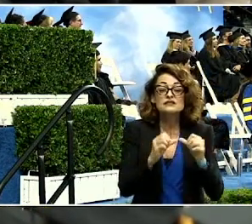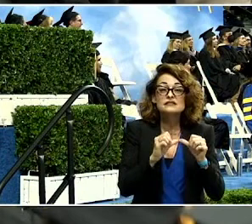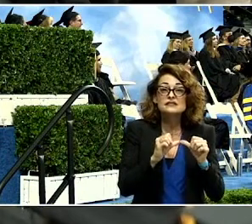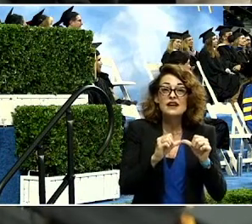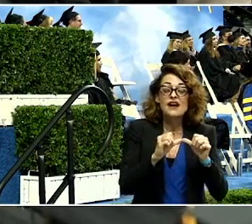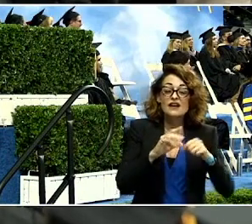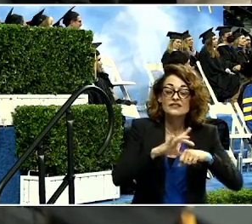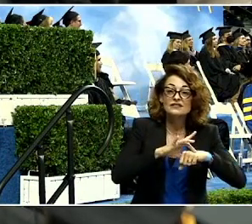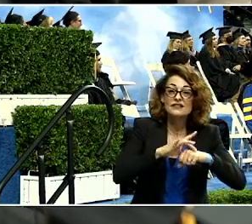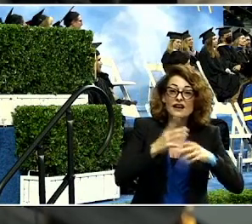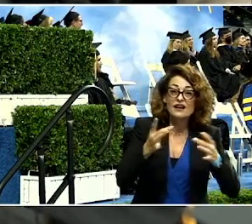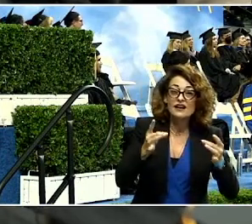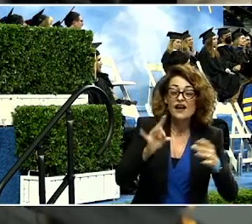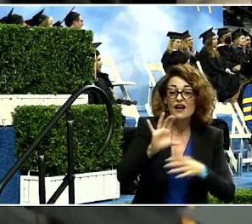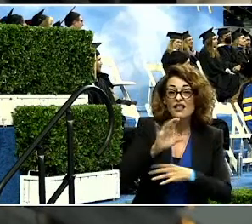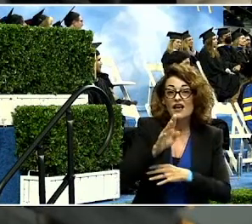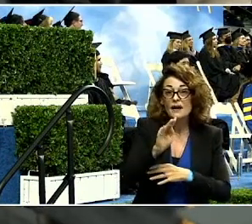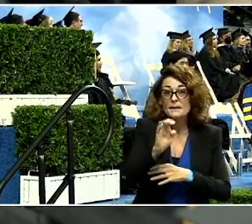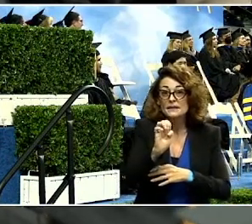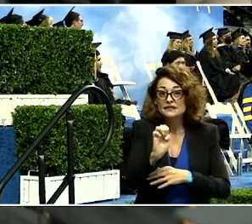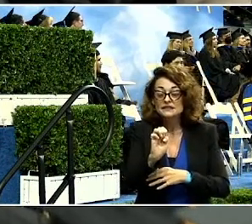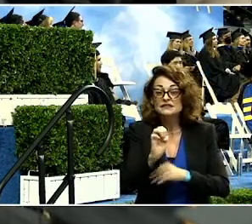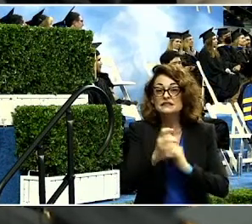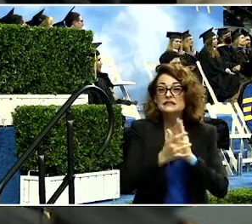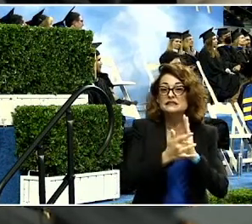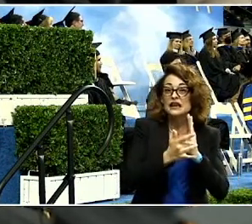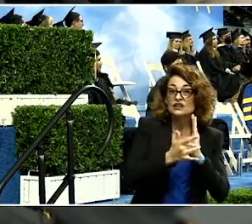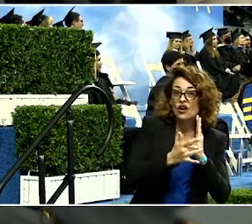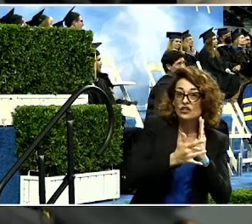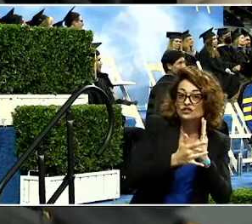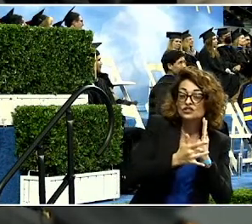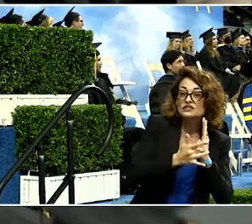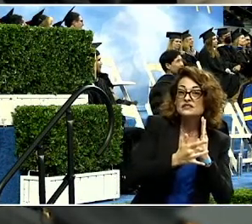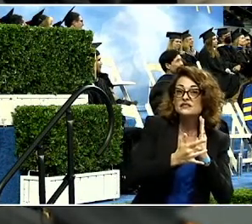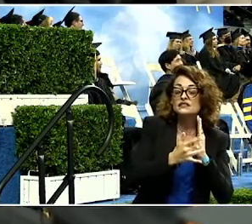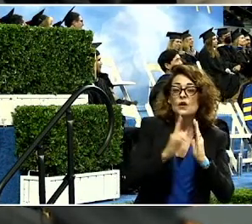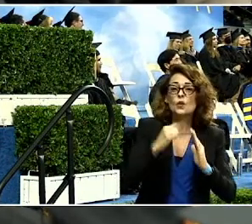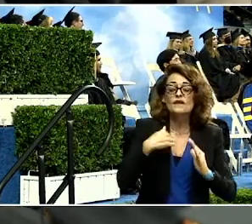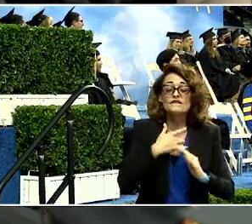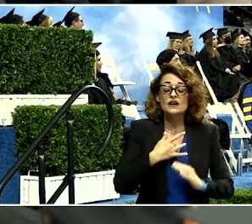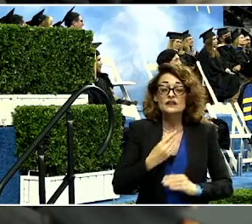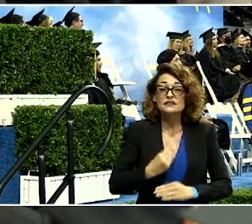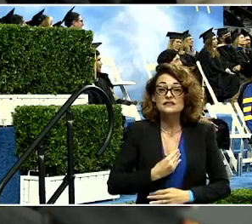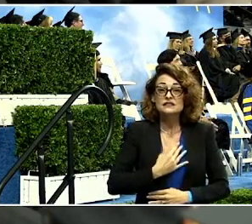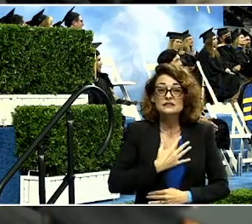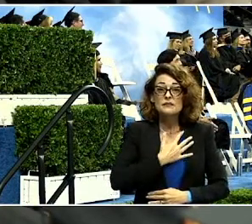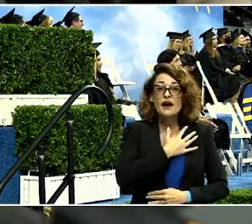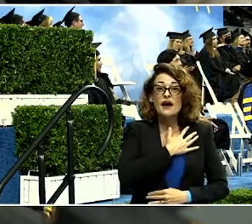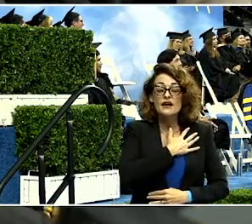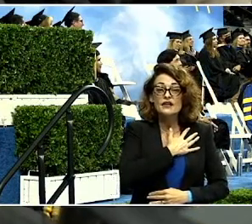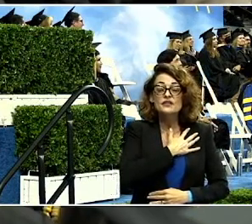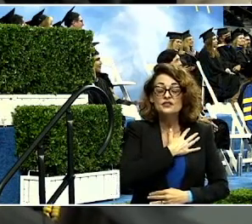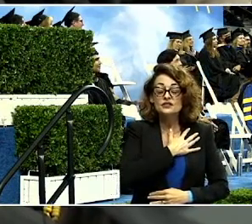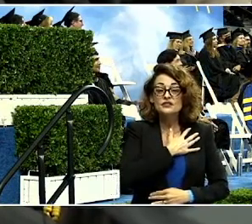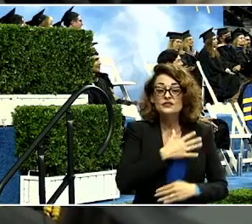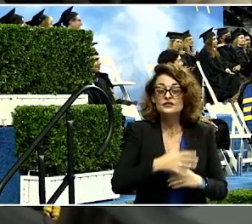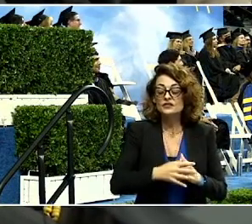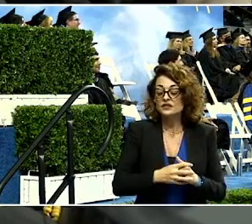new technologies, and improve our lives will be addressed by our graduates of atmospheric and oceanic